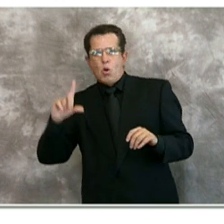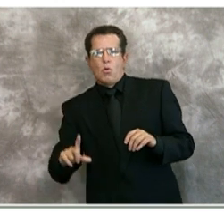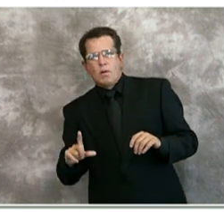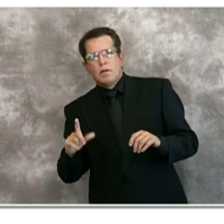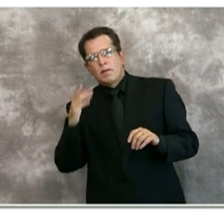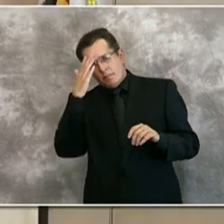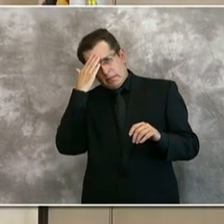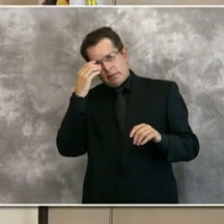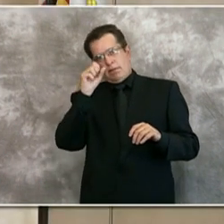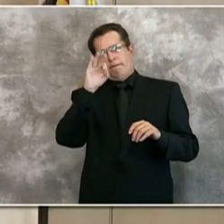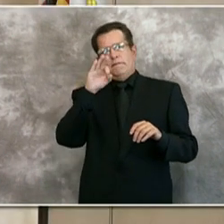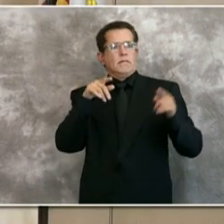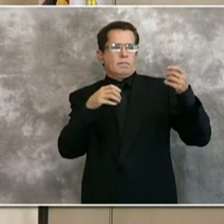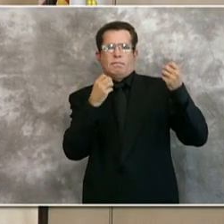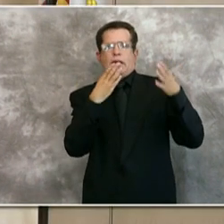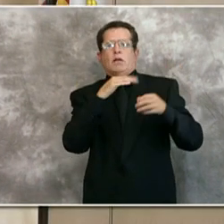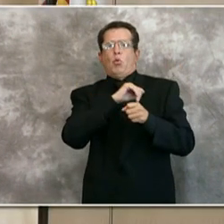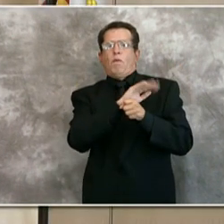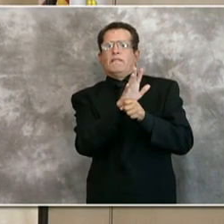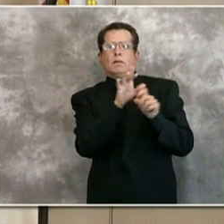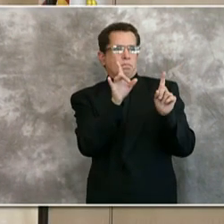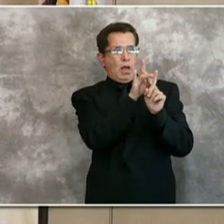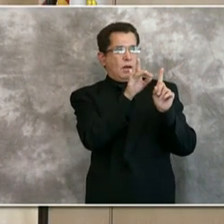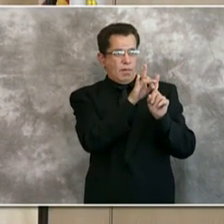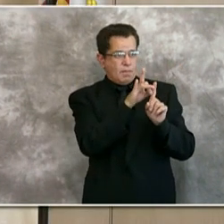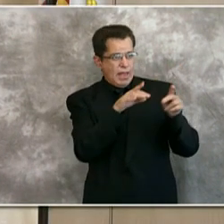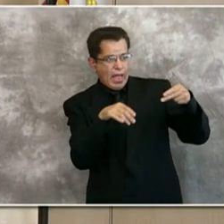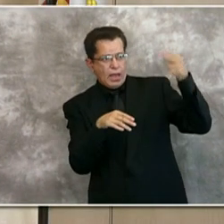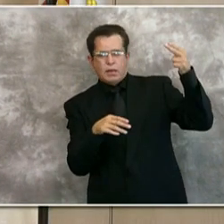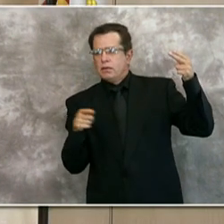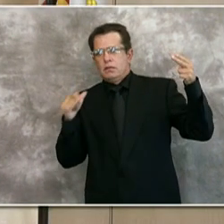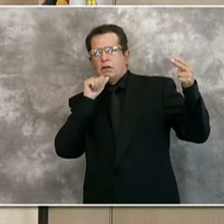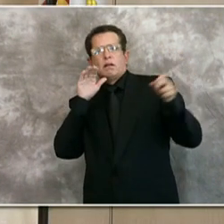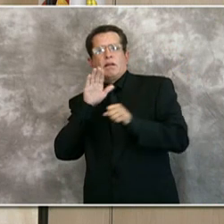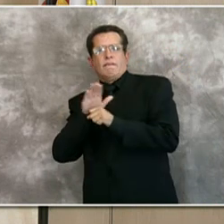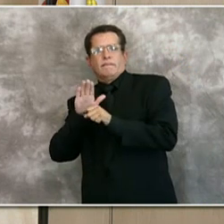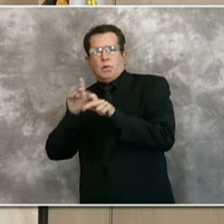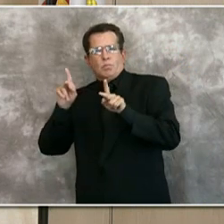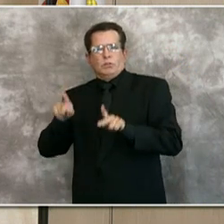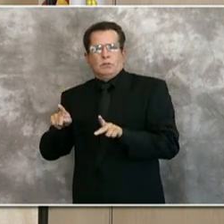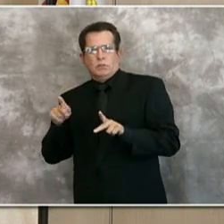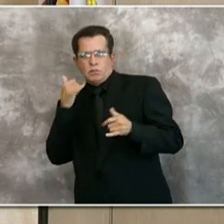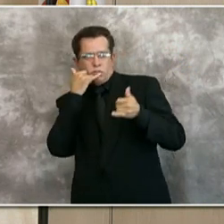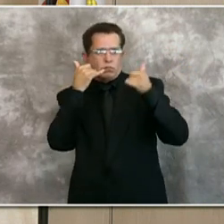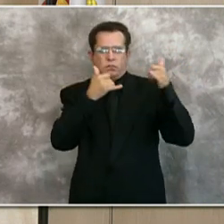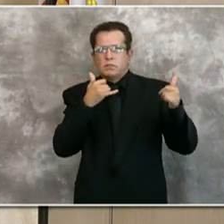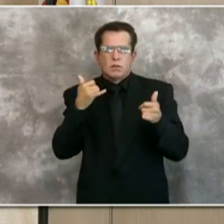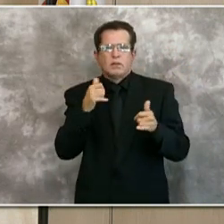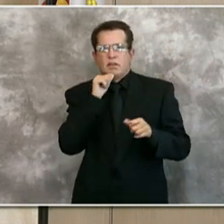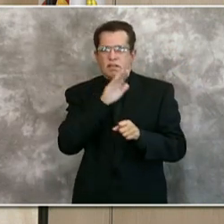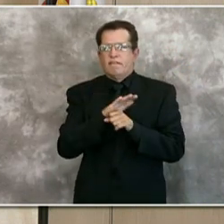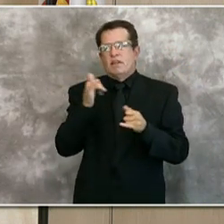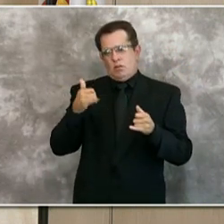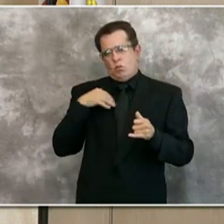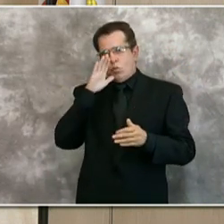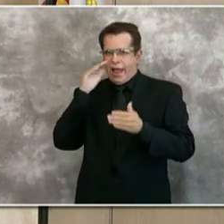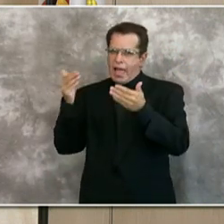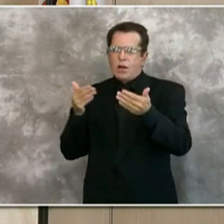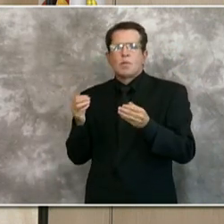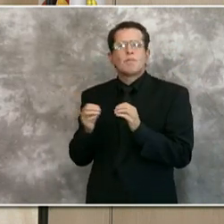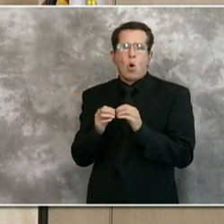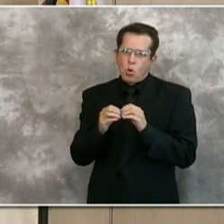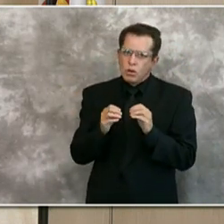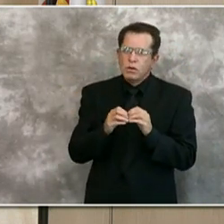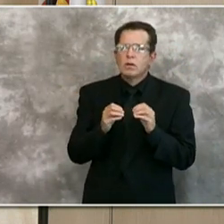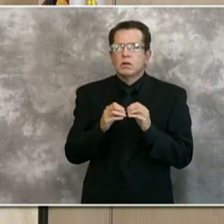with the increase of new cases. Again, the number of cases reported today